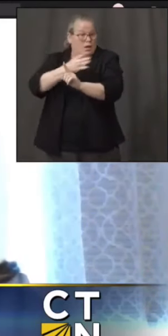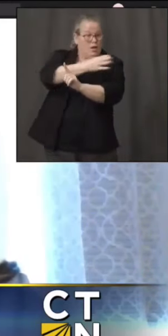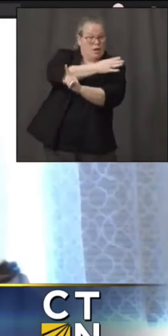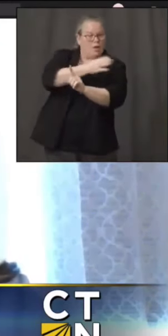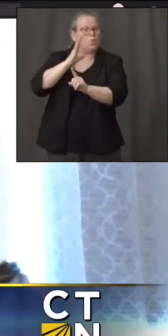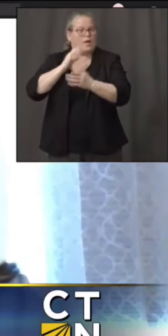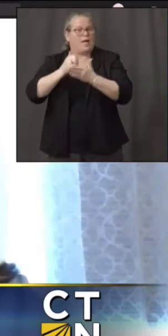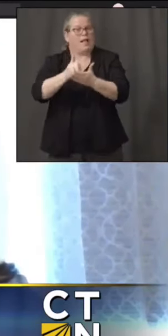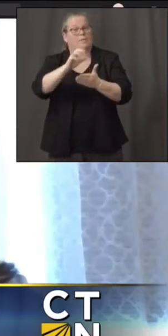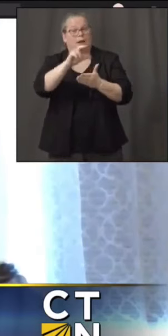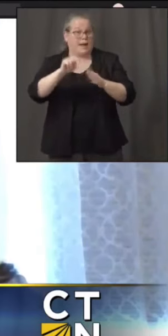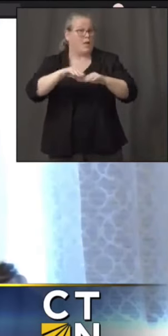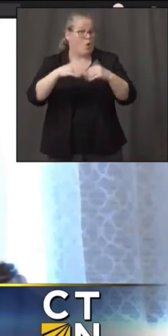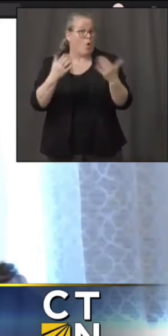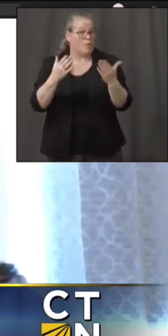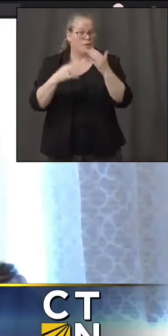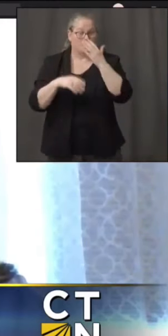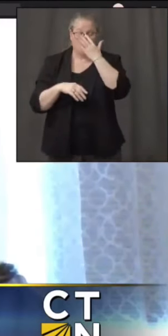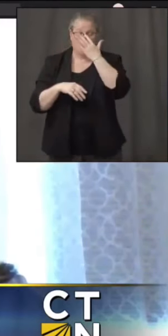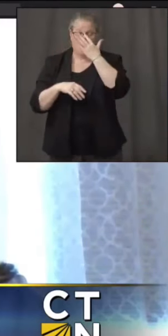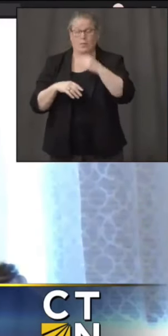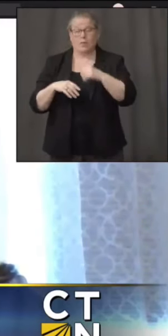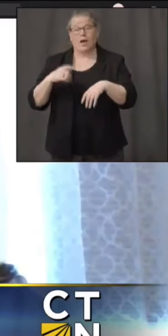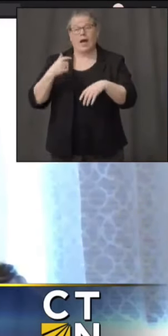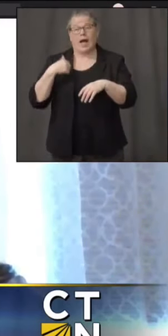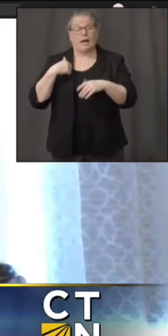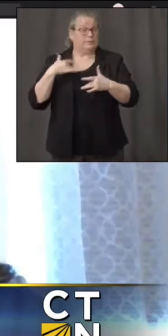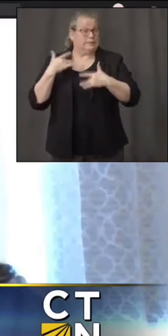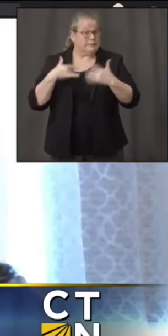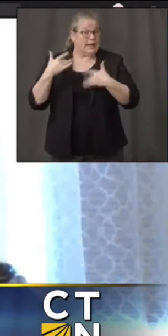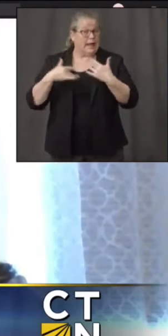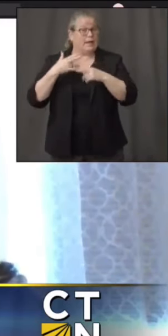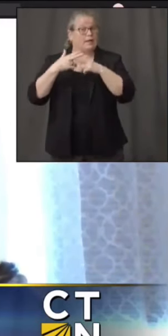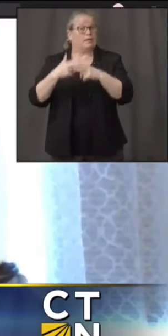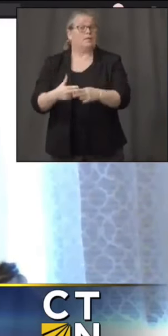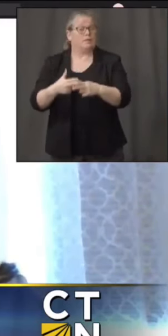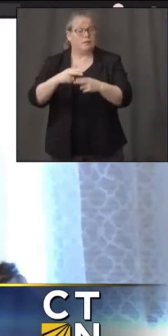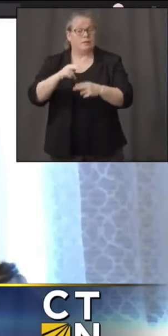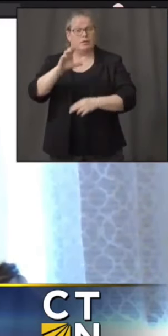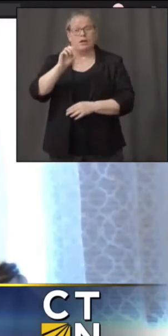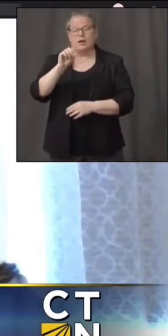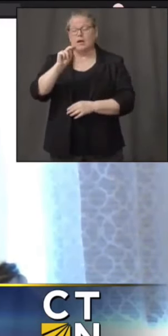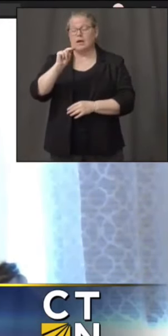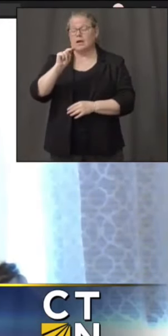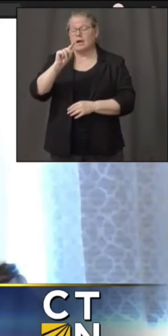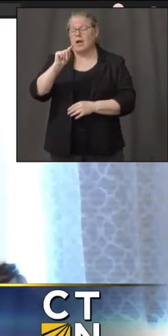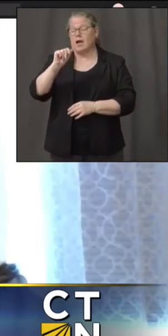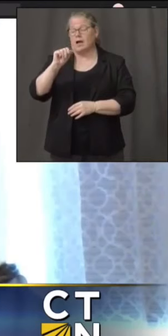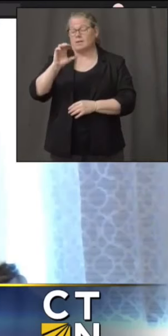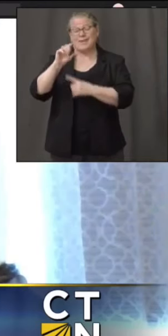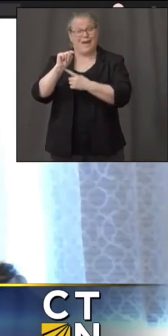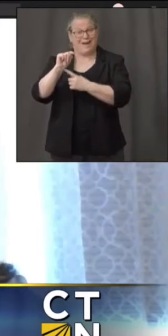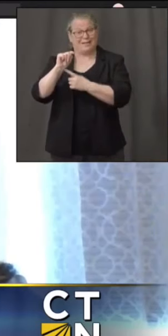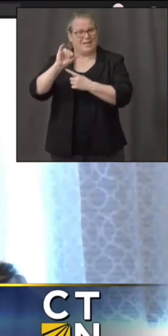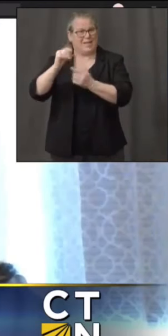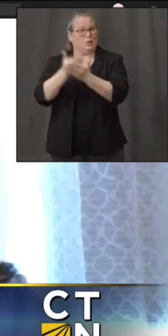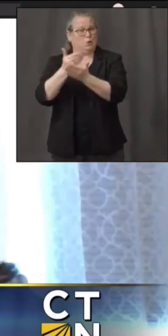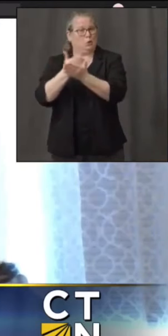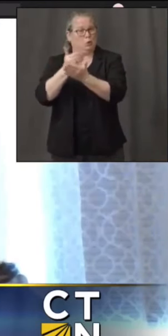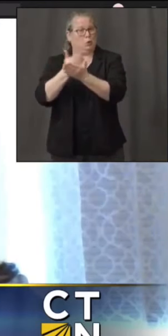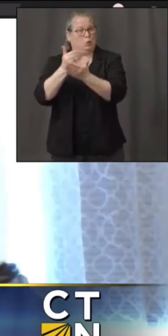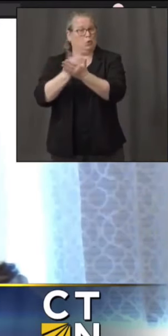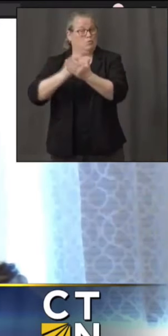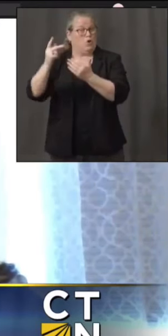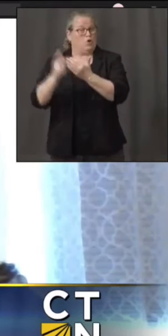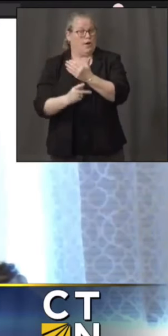really excited today to tell you about a new initiative called Contact. Contact is a system that we're developing